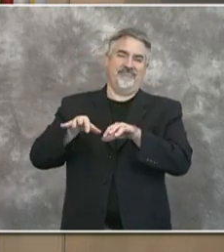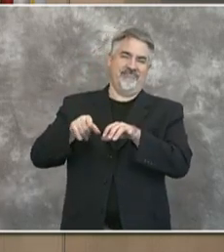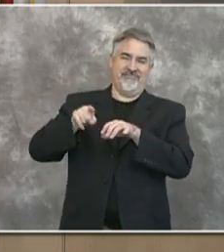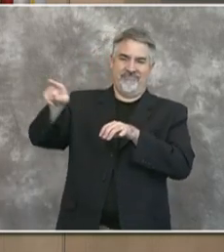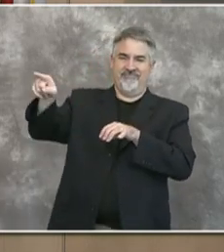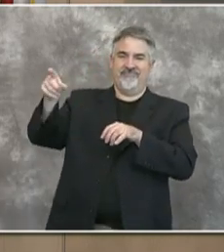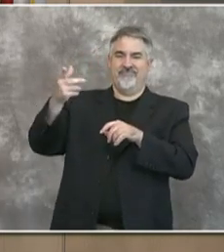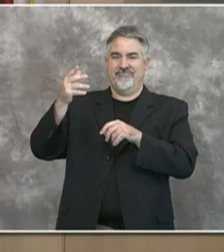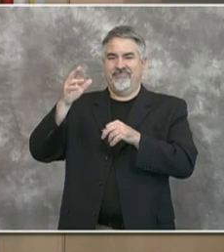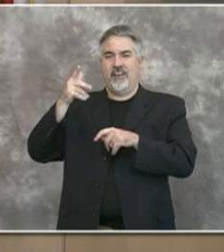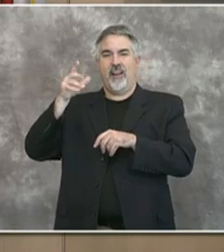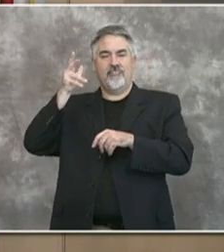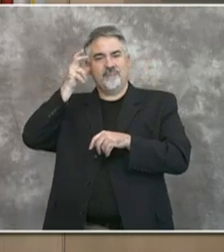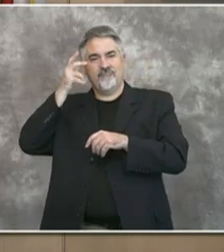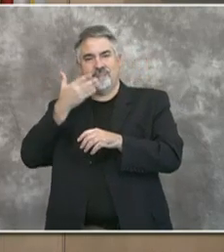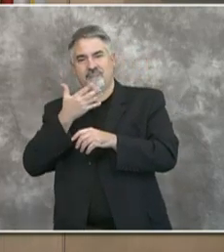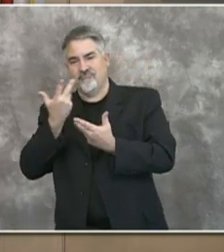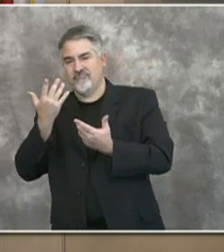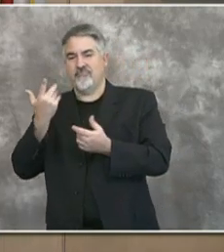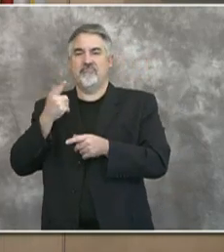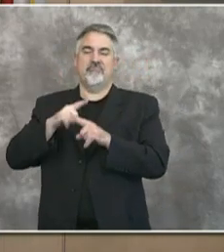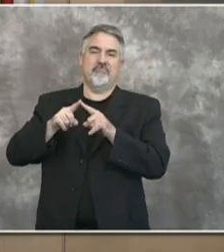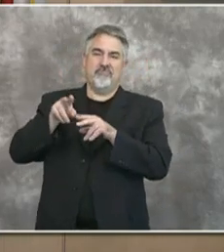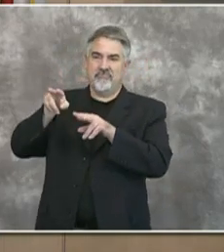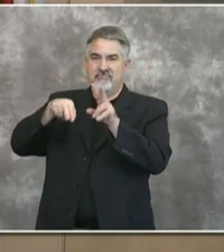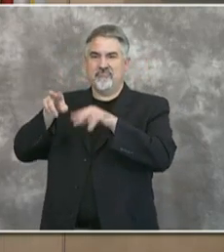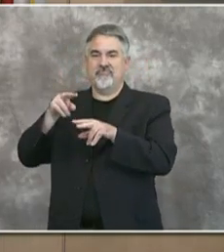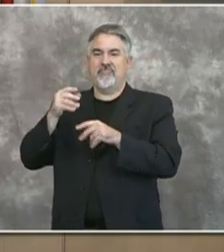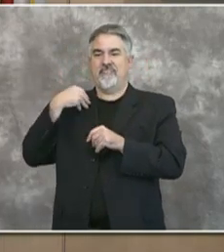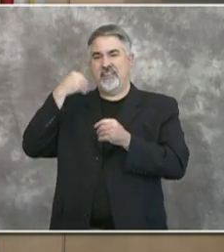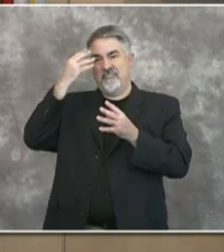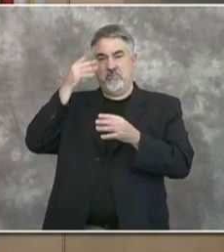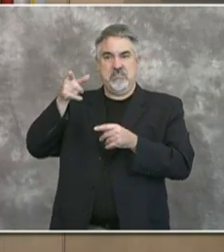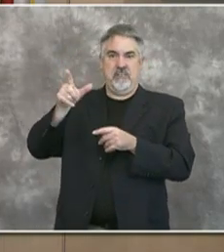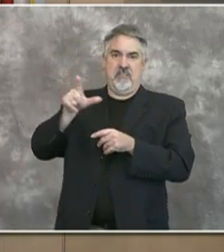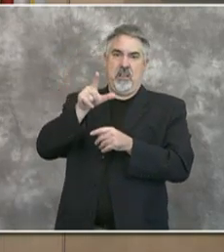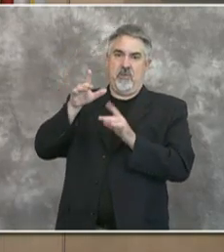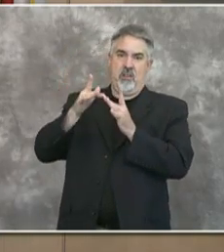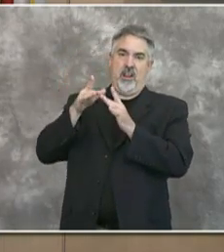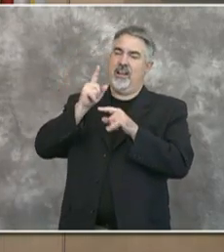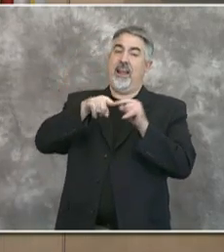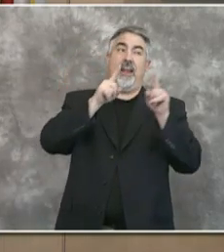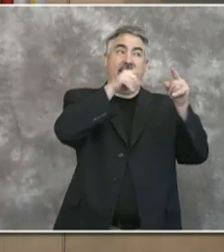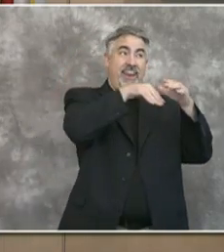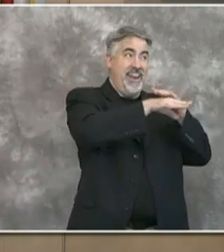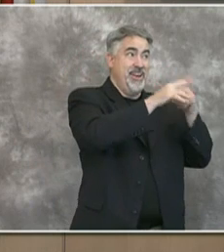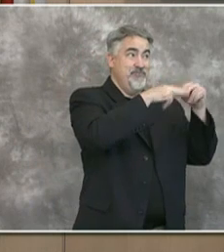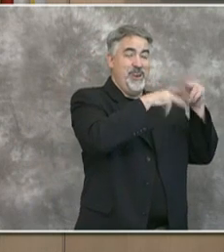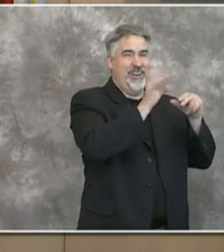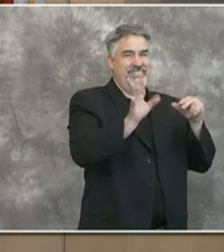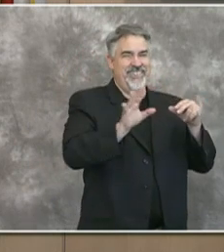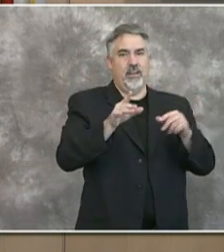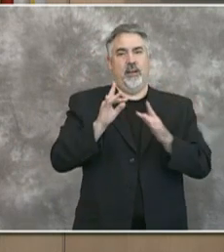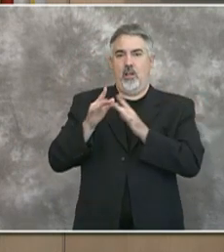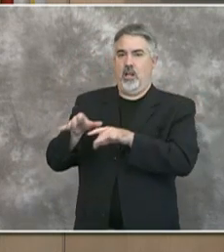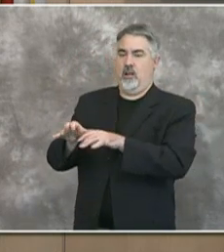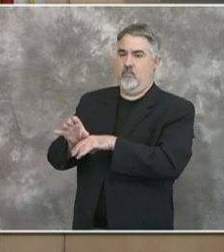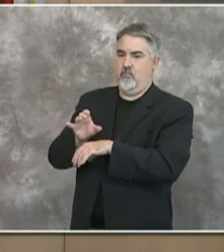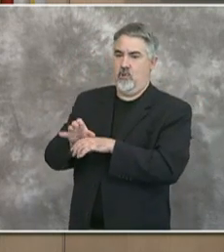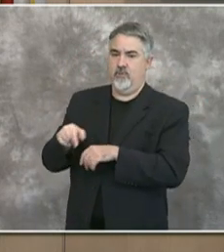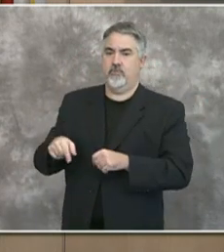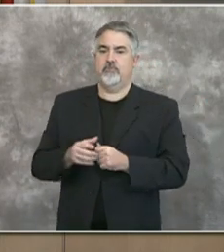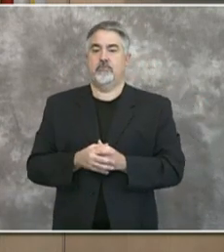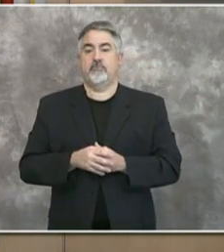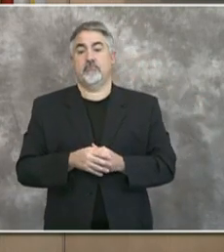audiobooks, magazines, e-magazines, and learning resources for all ages. To access these resources or to get a